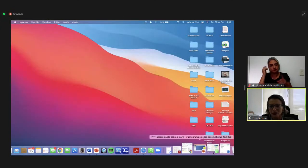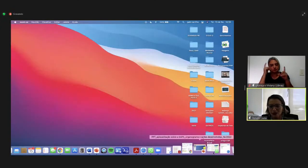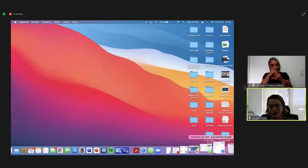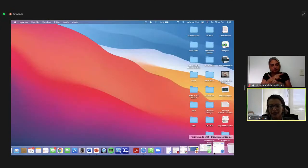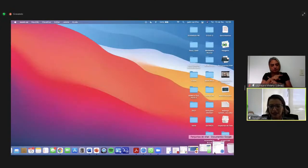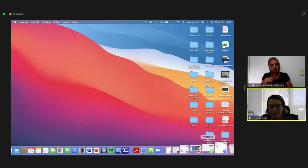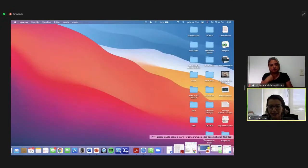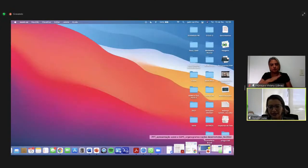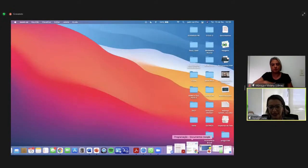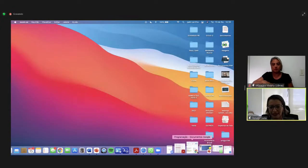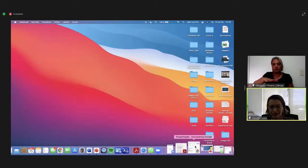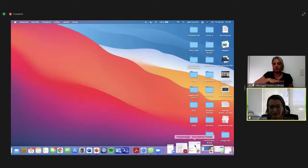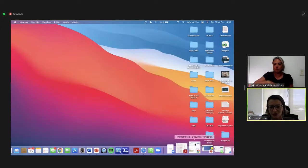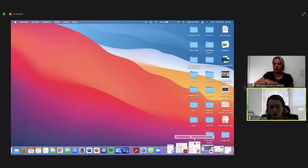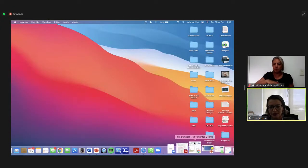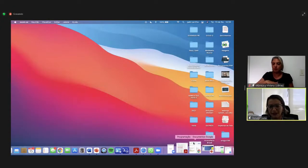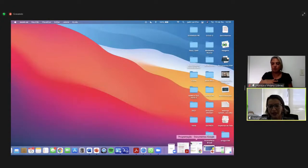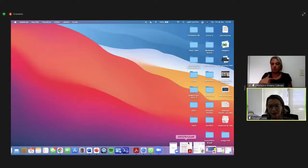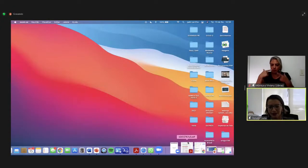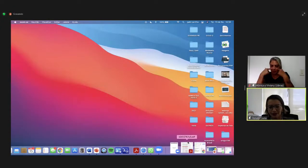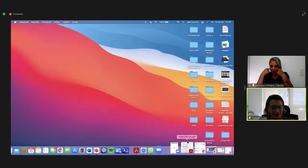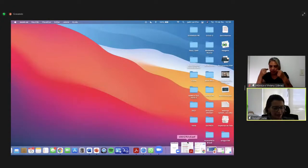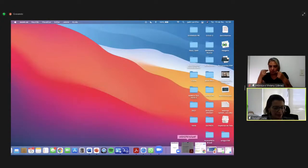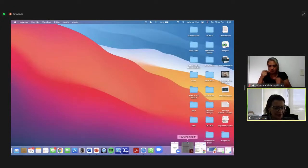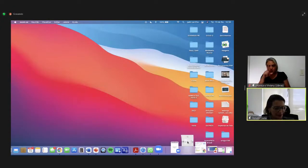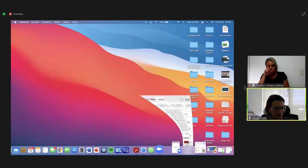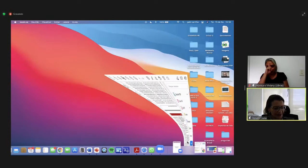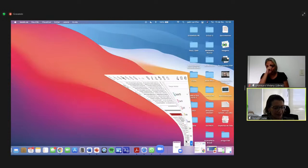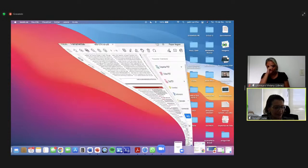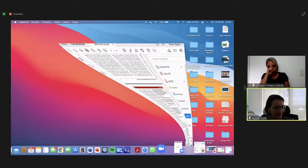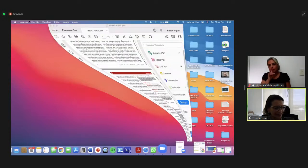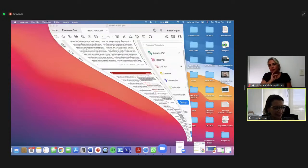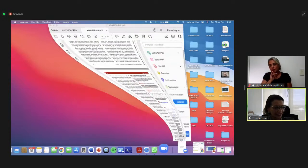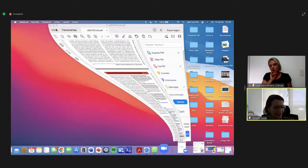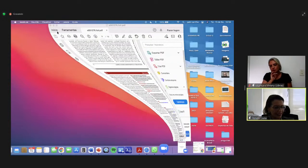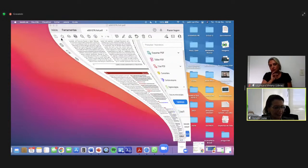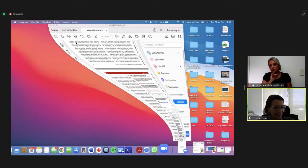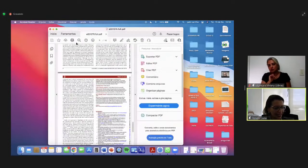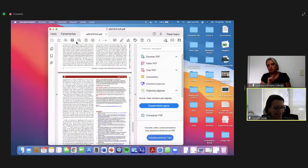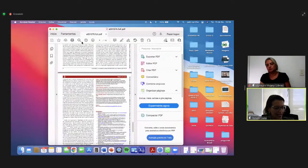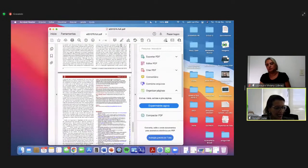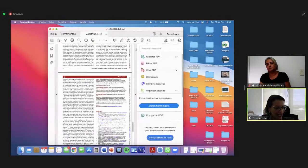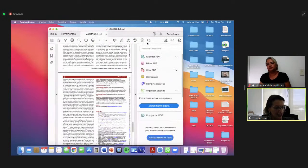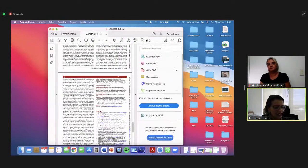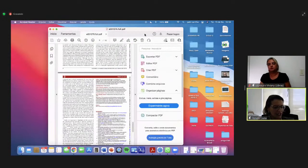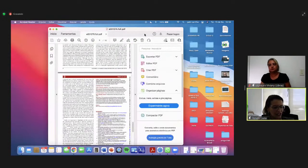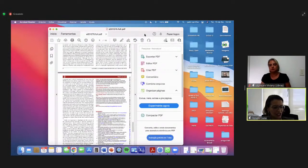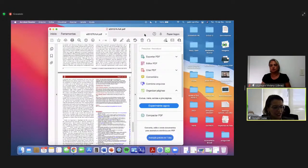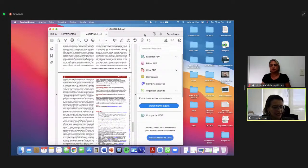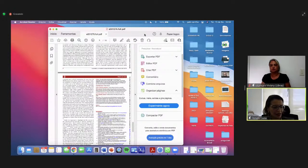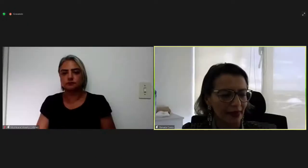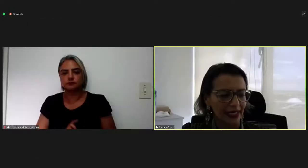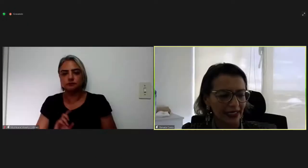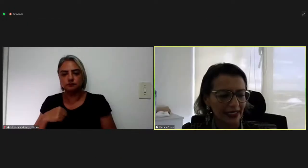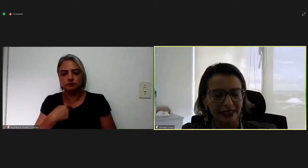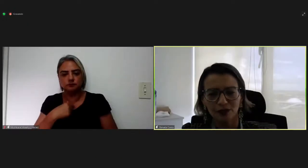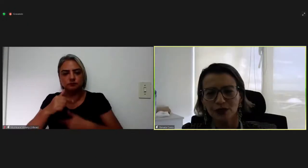And more difficult in the hospital care,